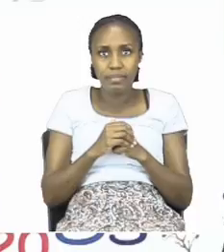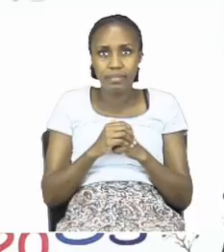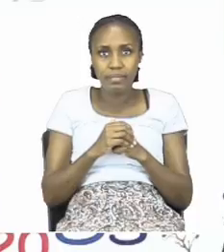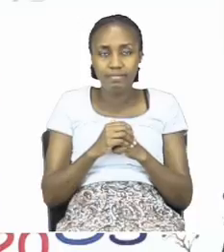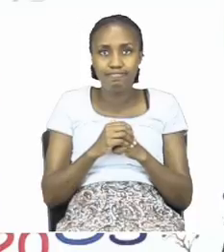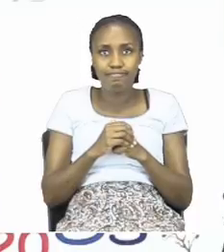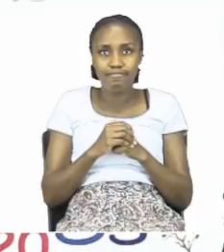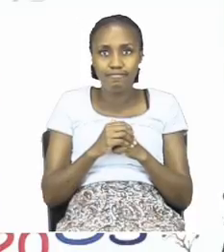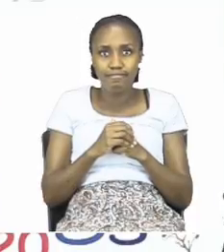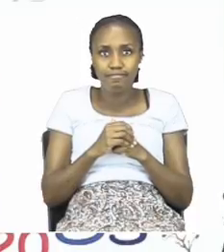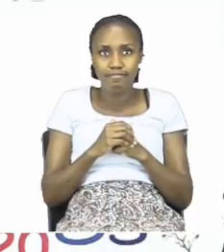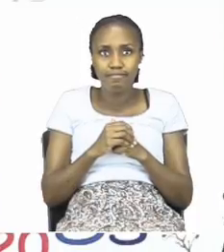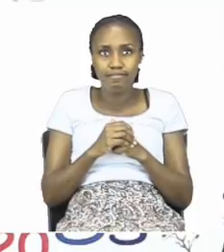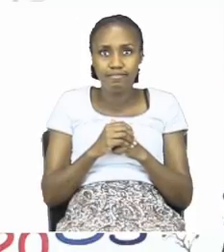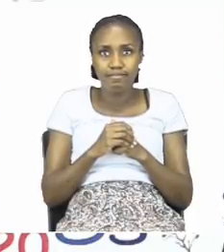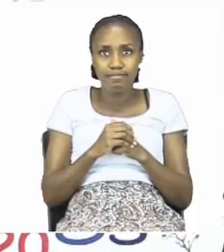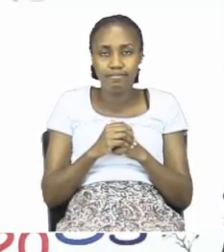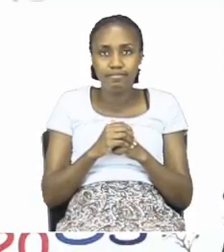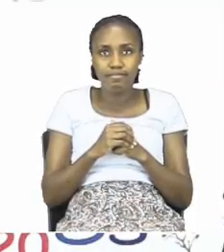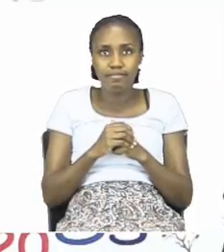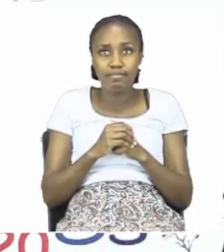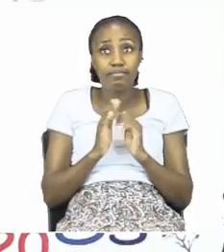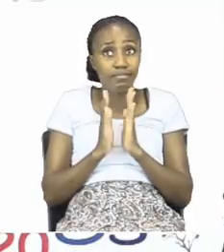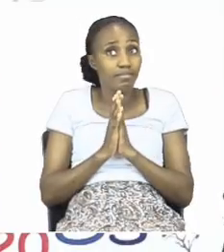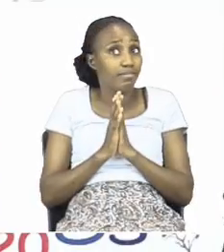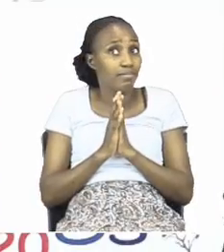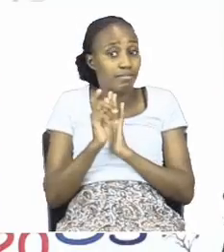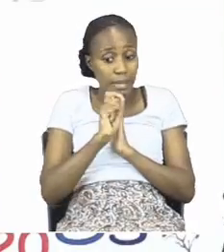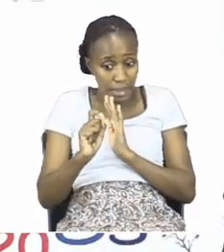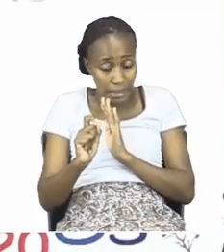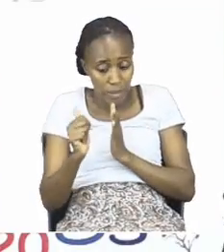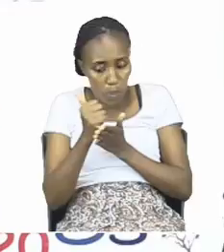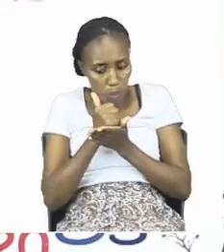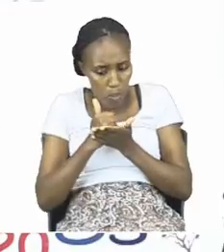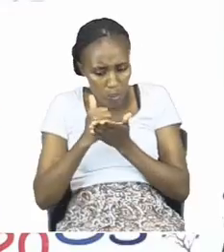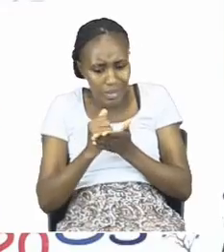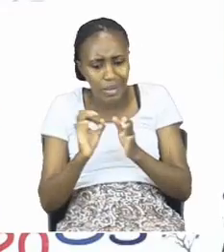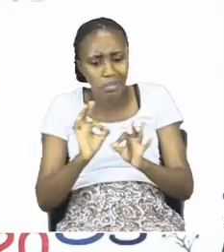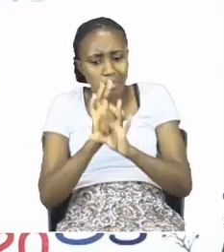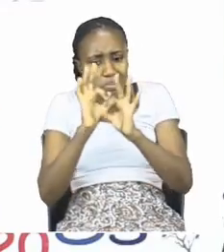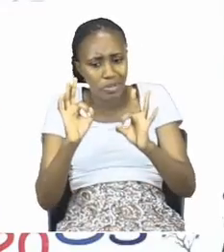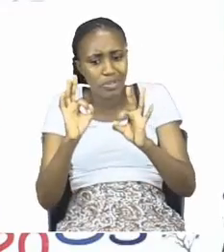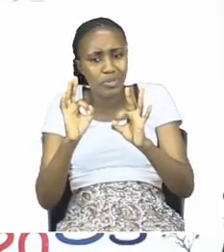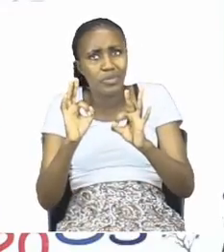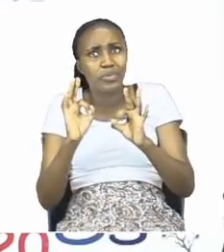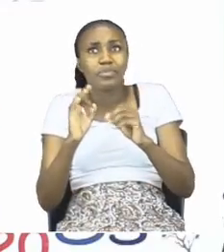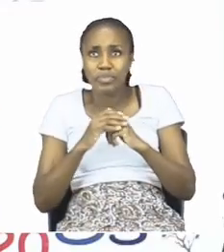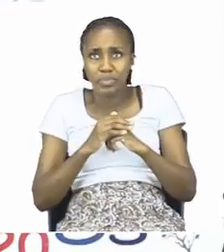Well done, everyone. Make sure that when you're writing, your handwriting is nice and